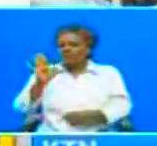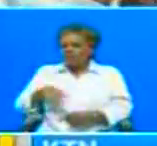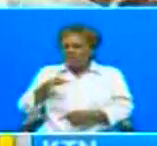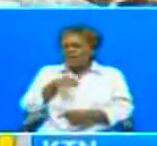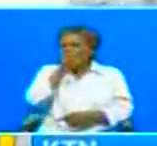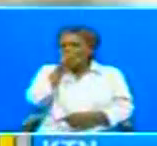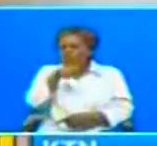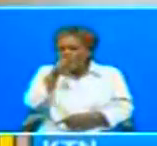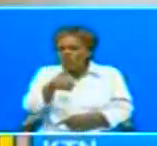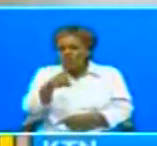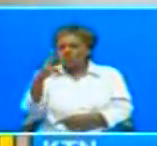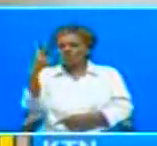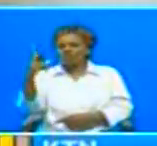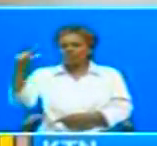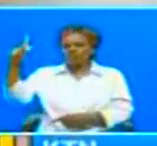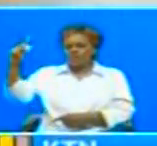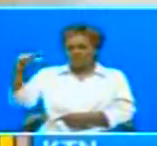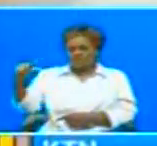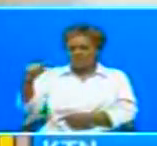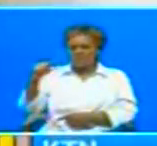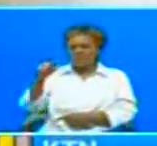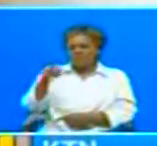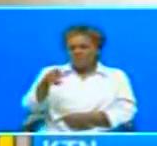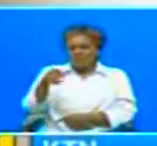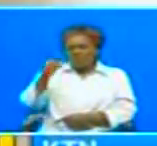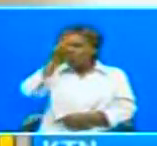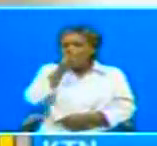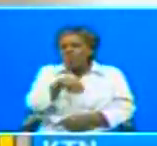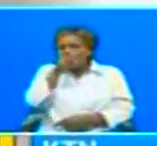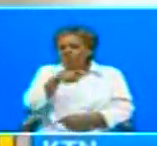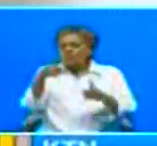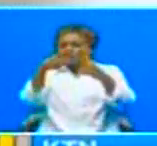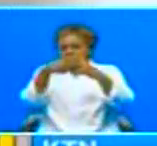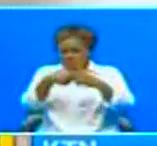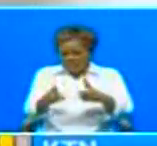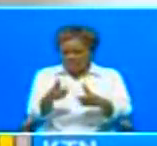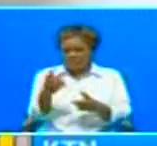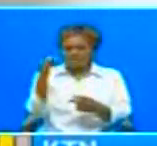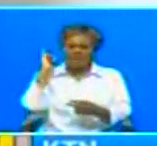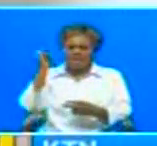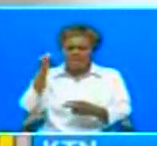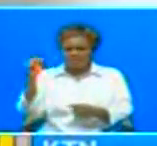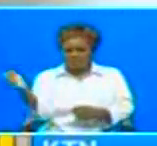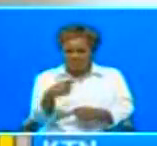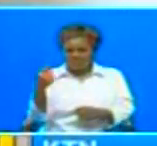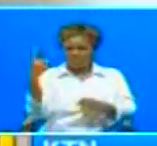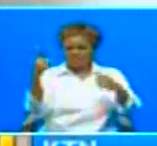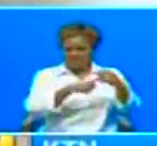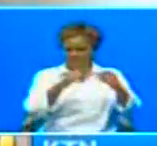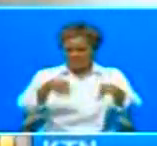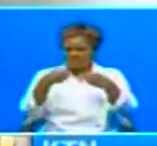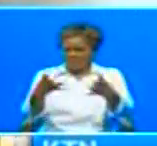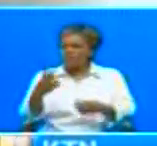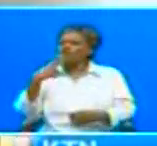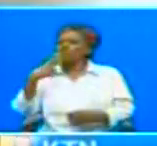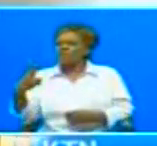2 kilograms. The female hybrid stock, which began laying eggs at 6 months, give a minimum of